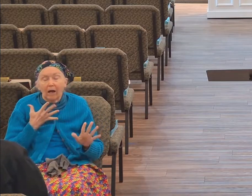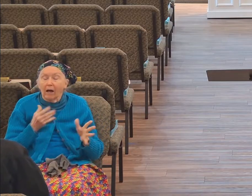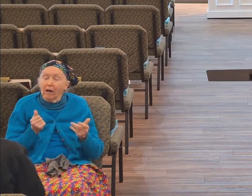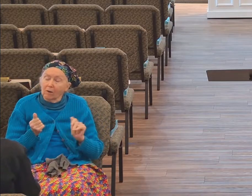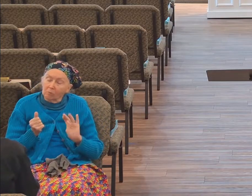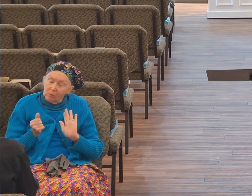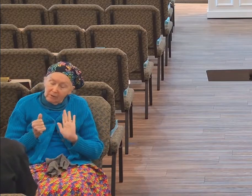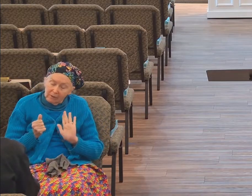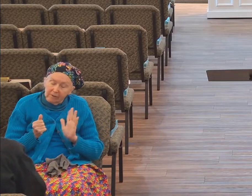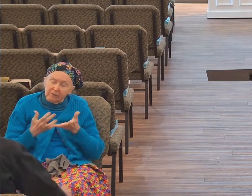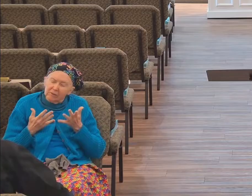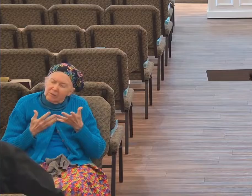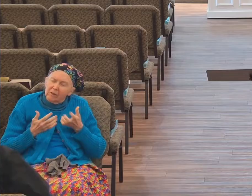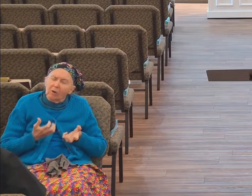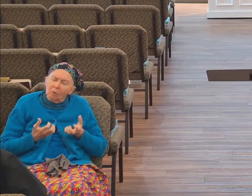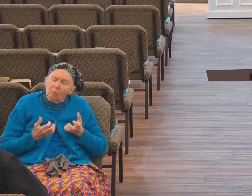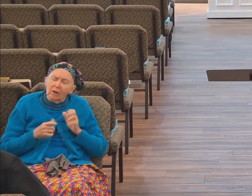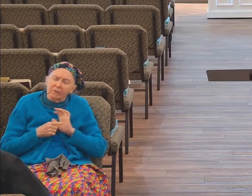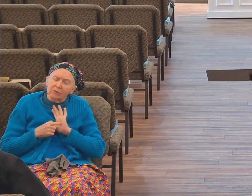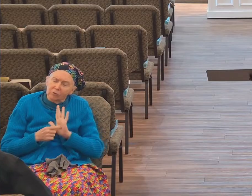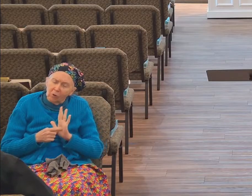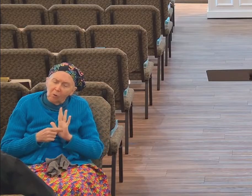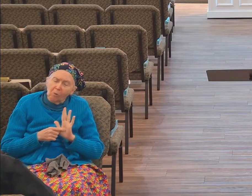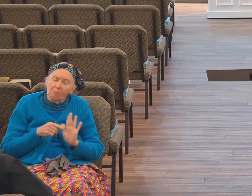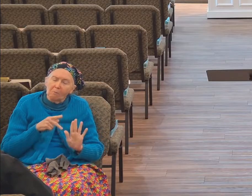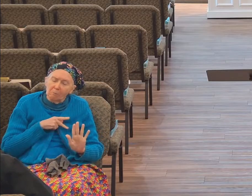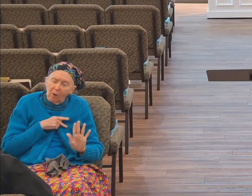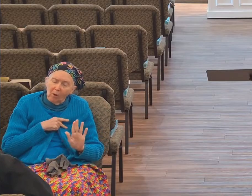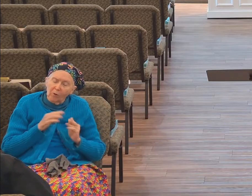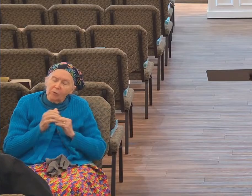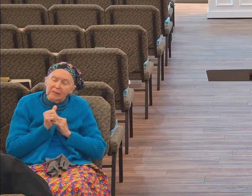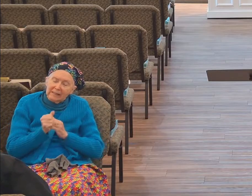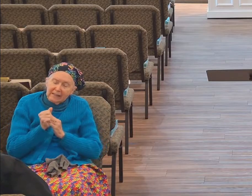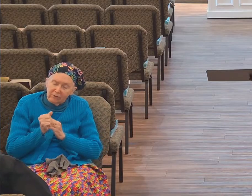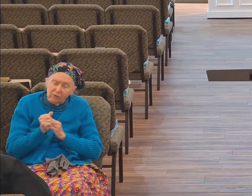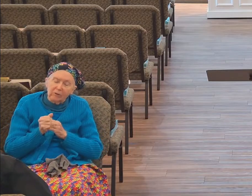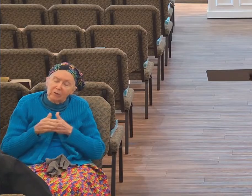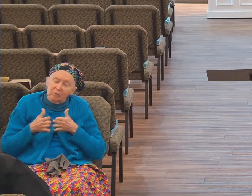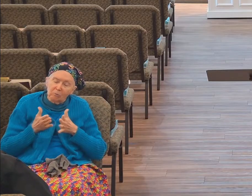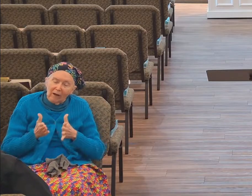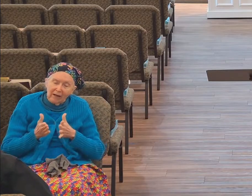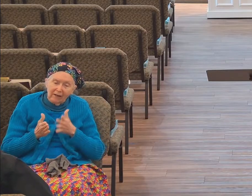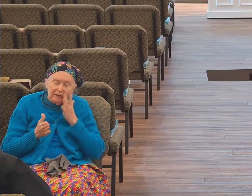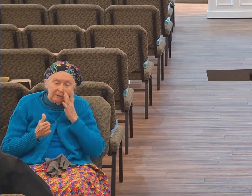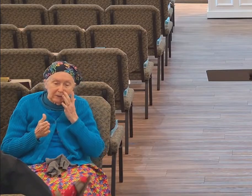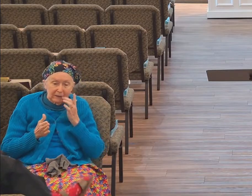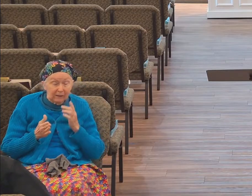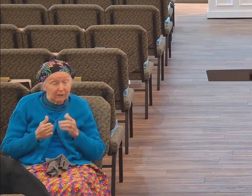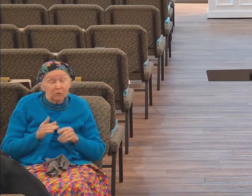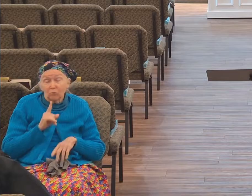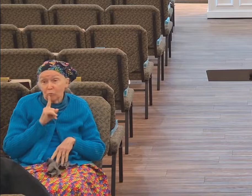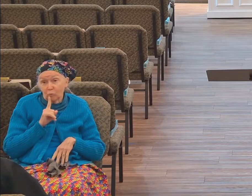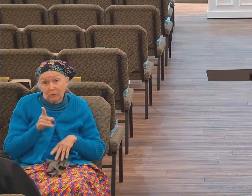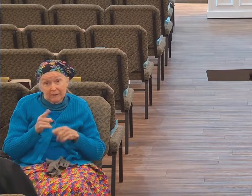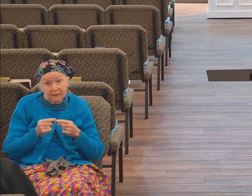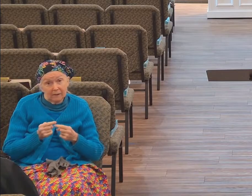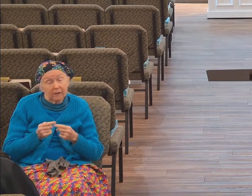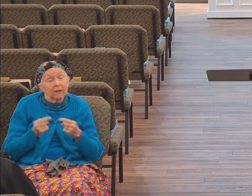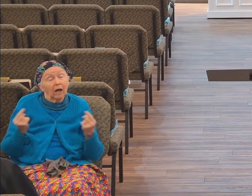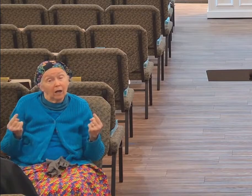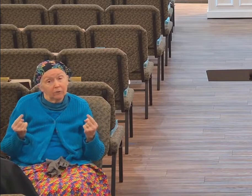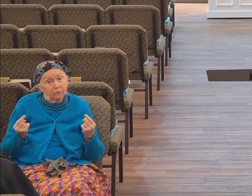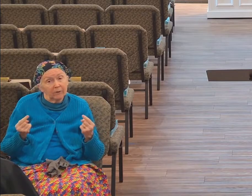how it was relational. In fact, what Paul presents and what he did was in such contrast to what people would